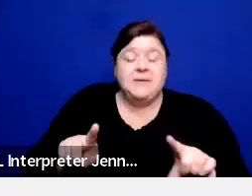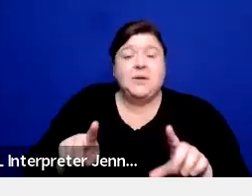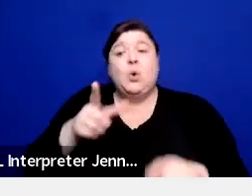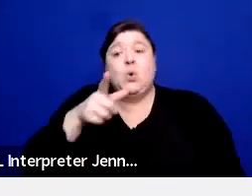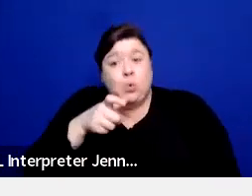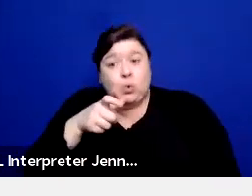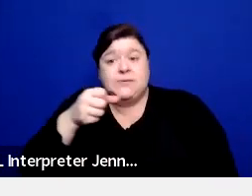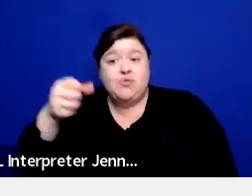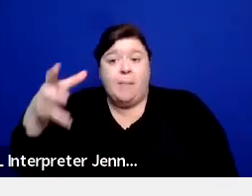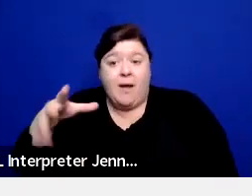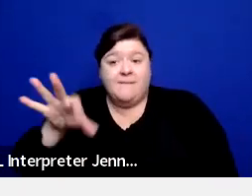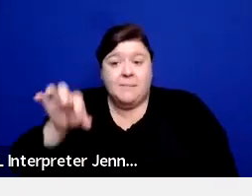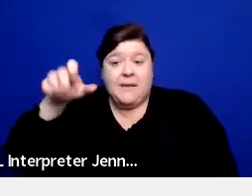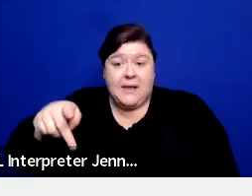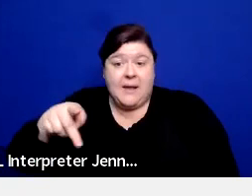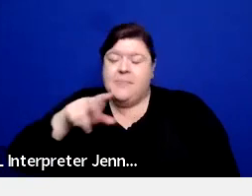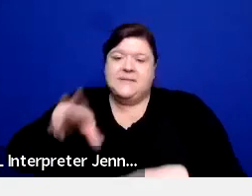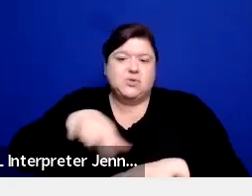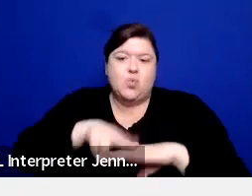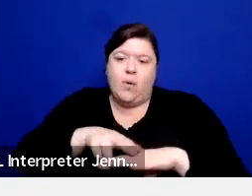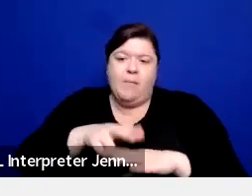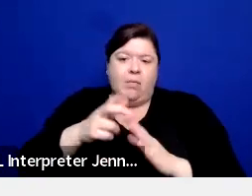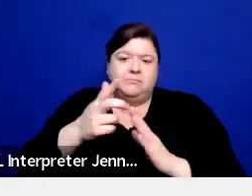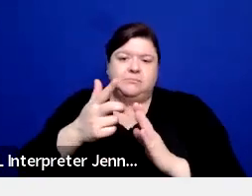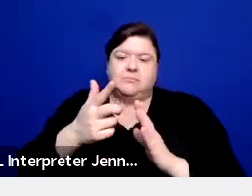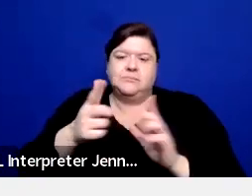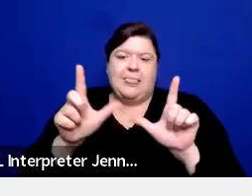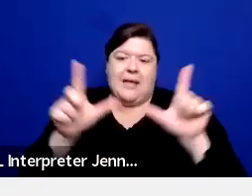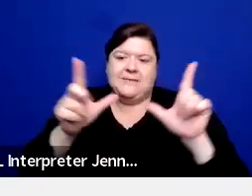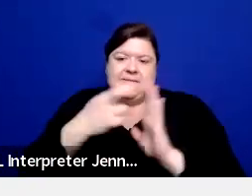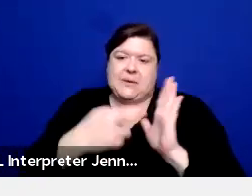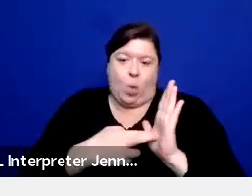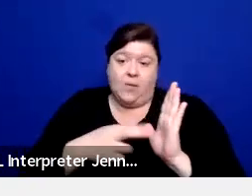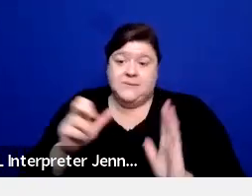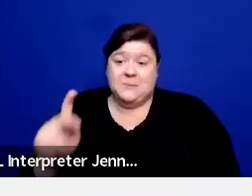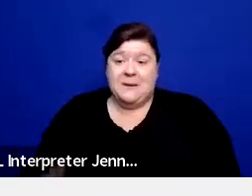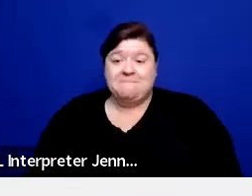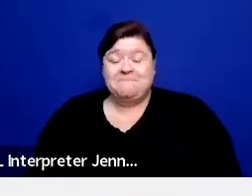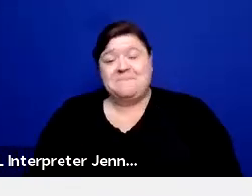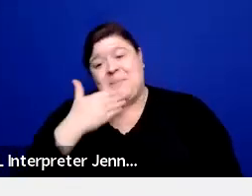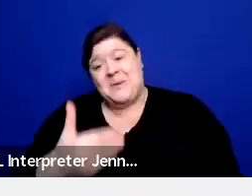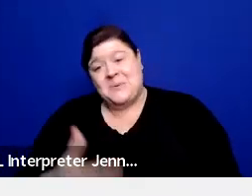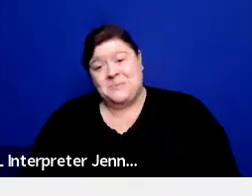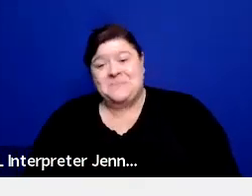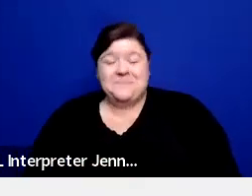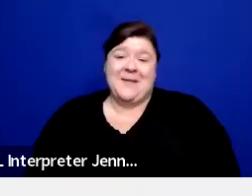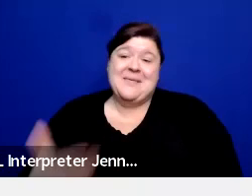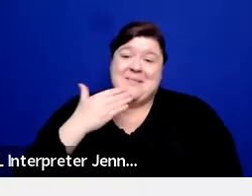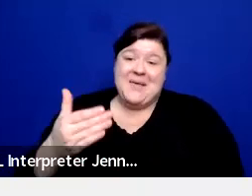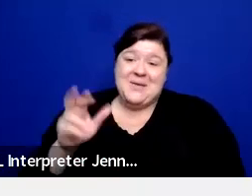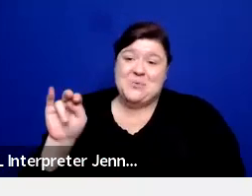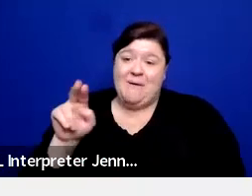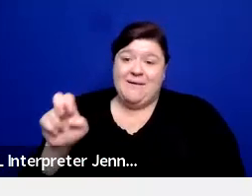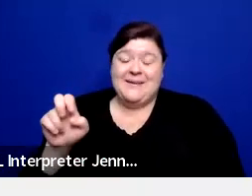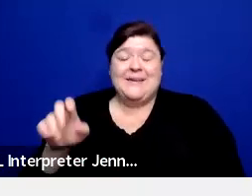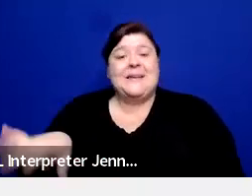up is a part of the regular licensing rules. Okay, thank you so much. Thank you, Ronnie. And